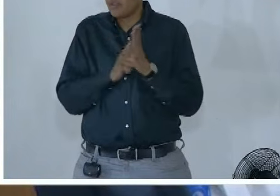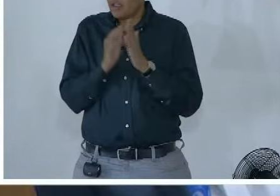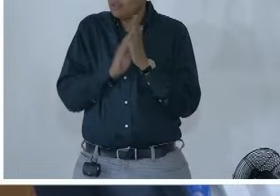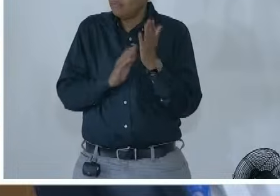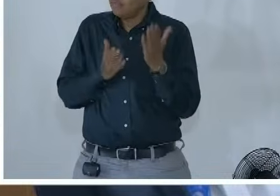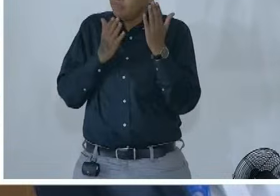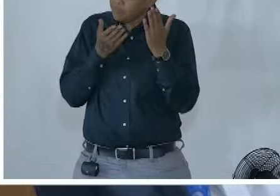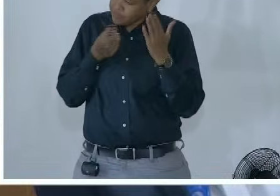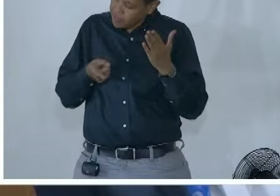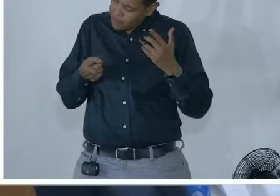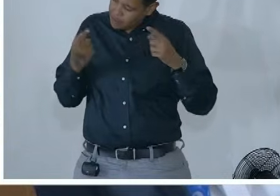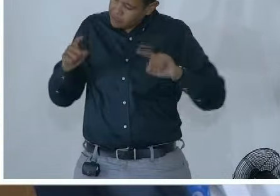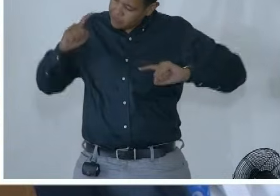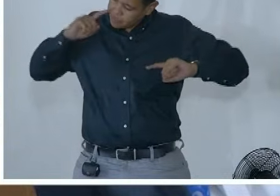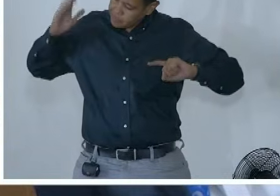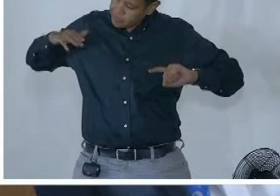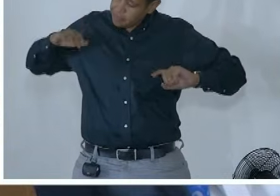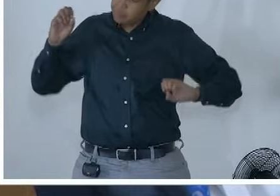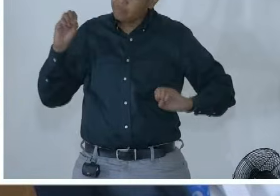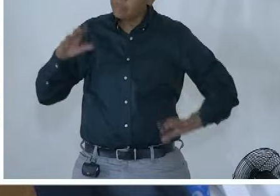legislation to the House.